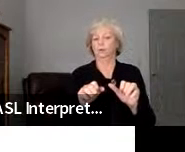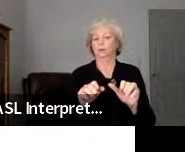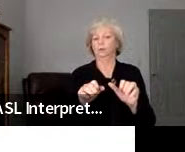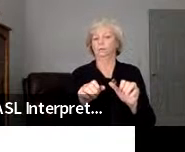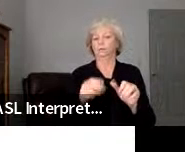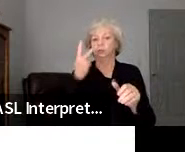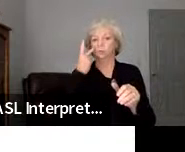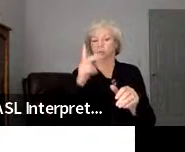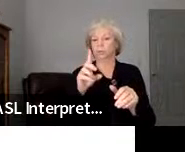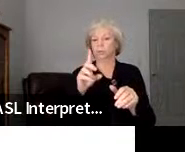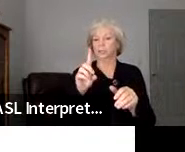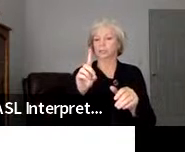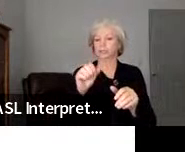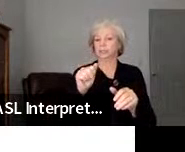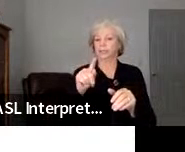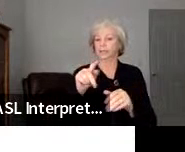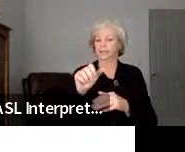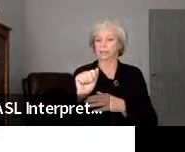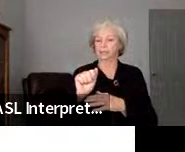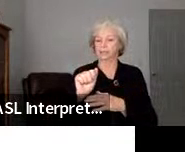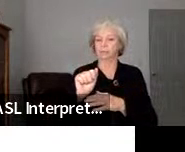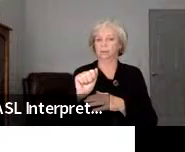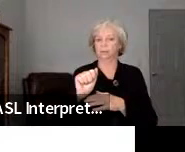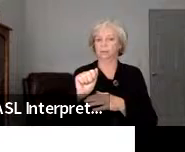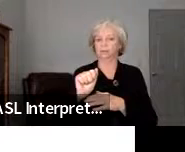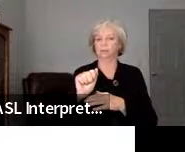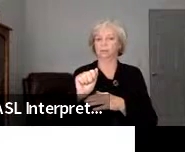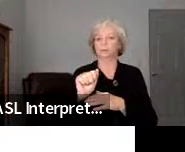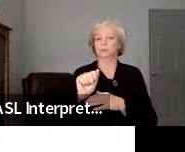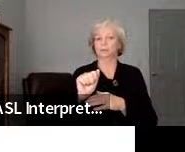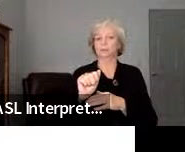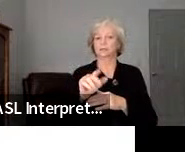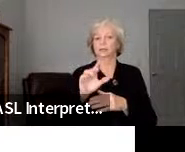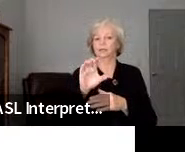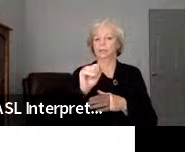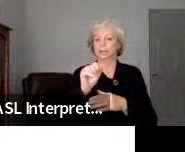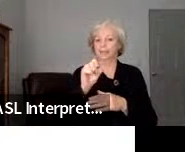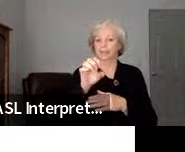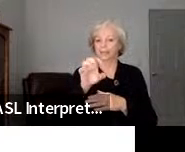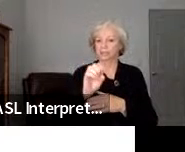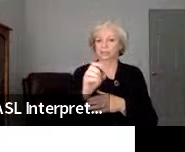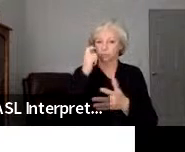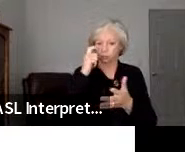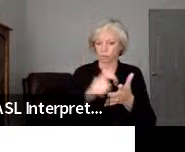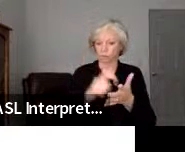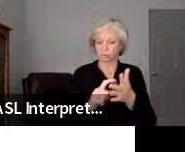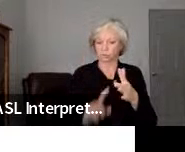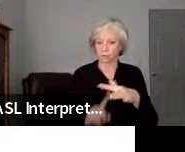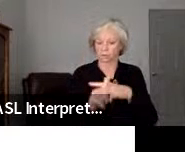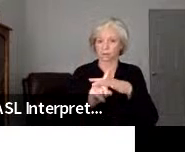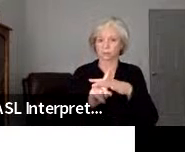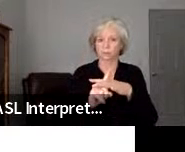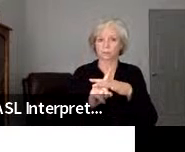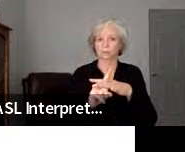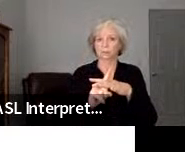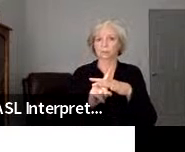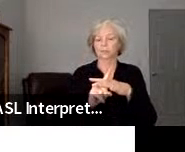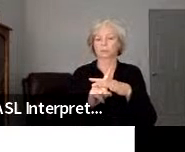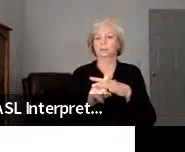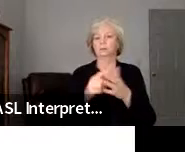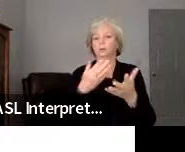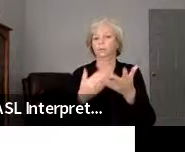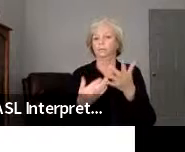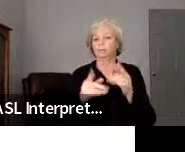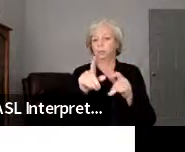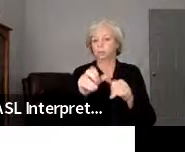data on either the sequence of cases detected or similar signals in your testing